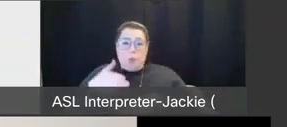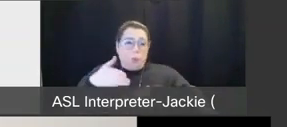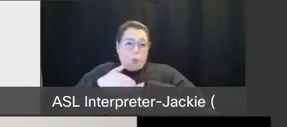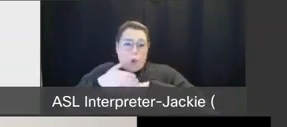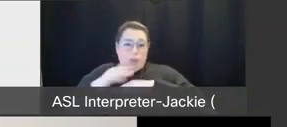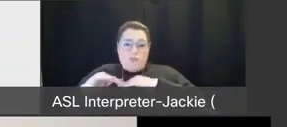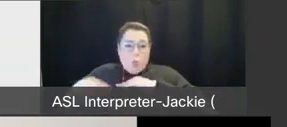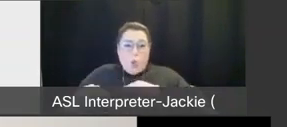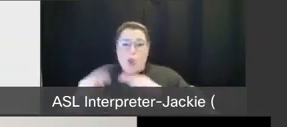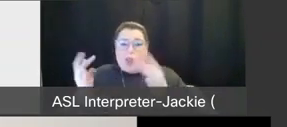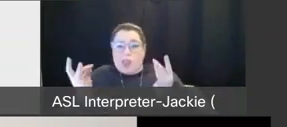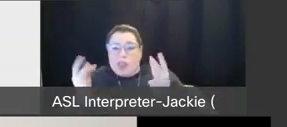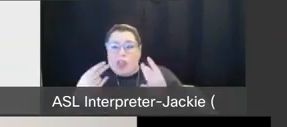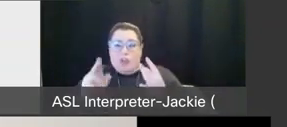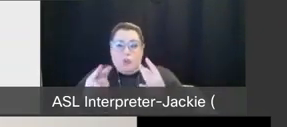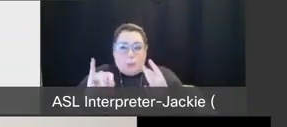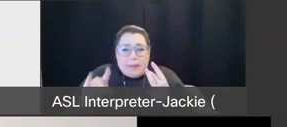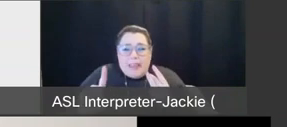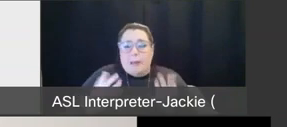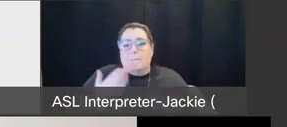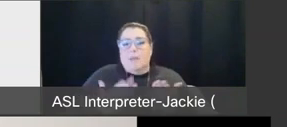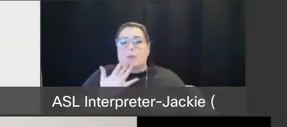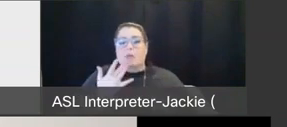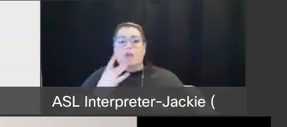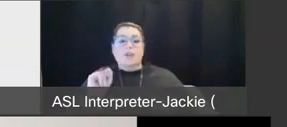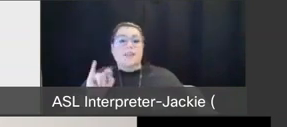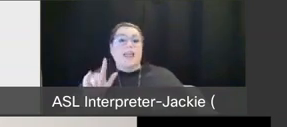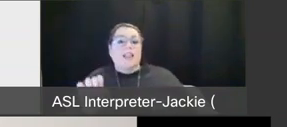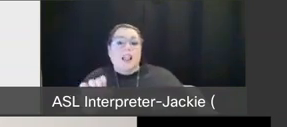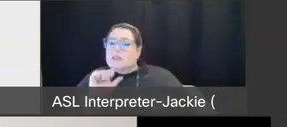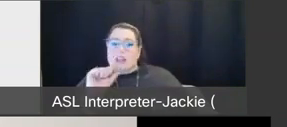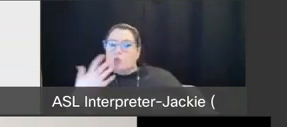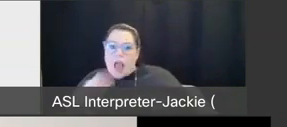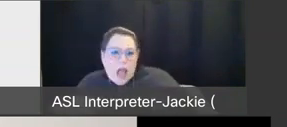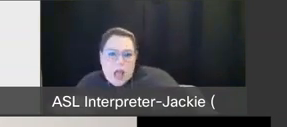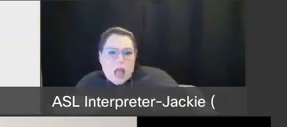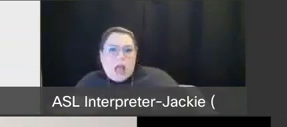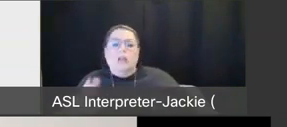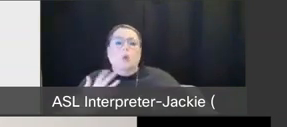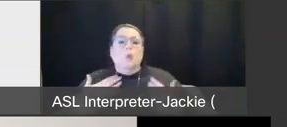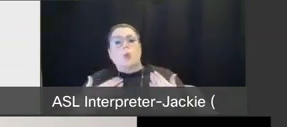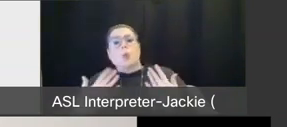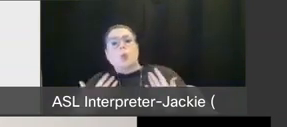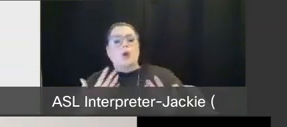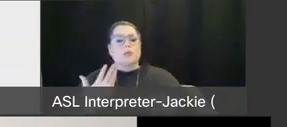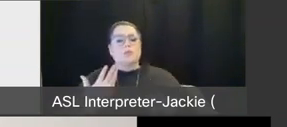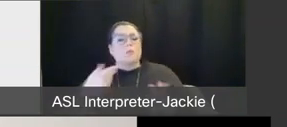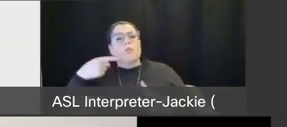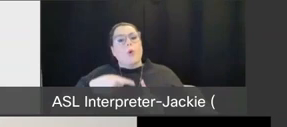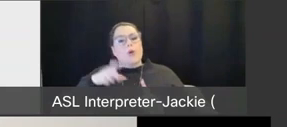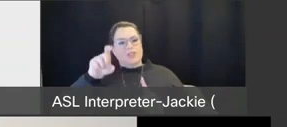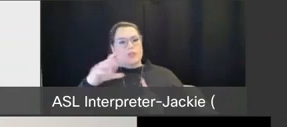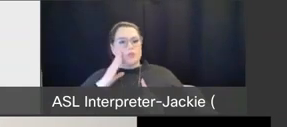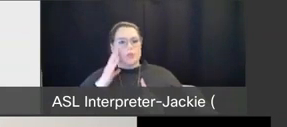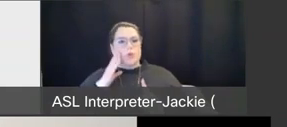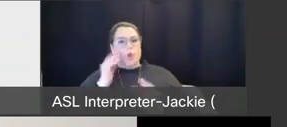of materials. But you want to make sure that you have a good understanding of all the options that are available for